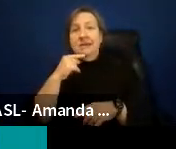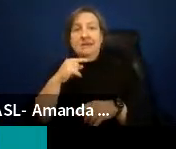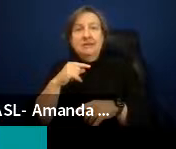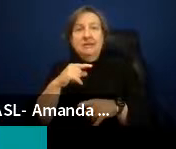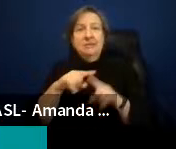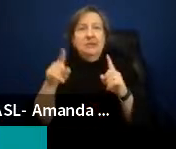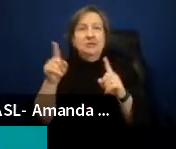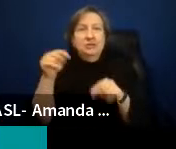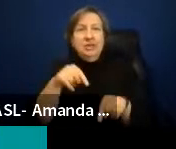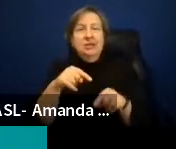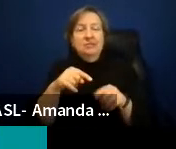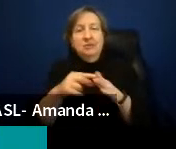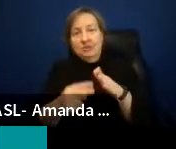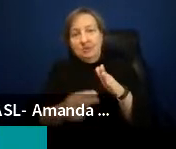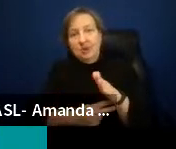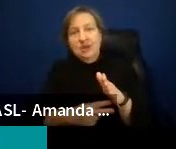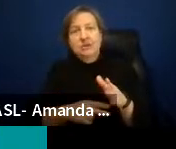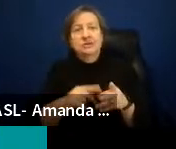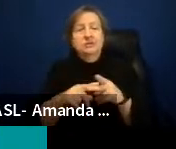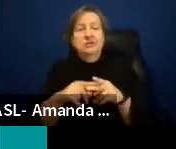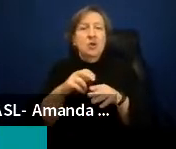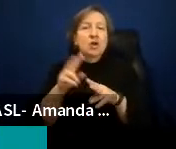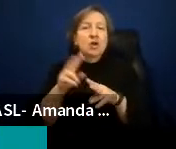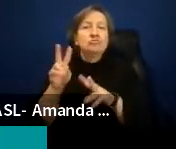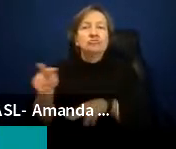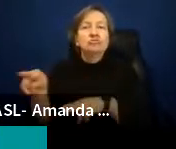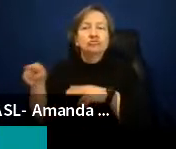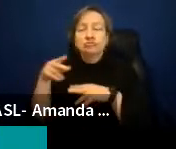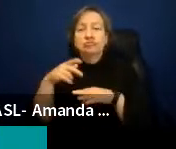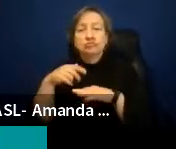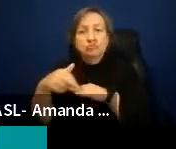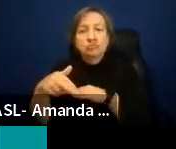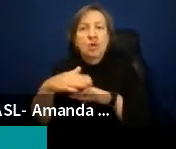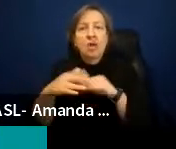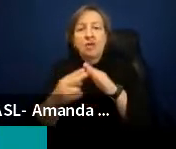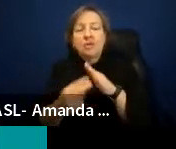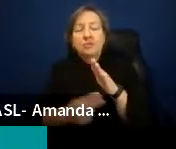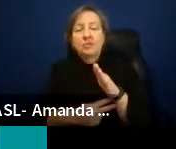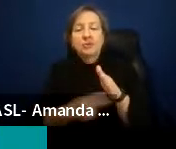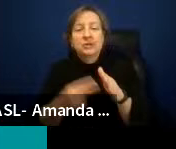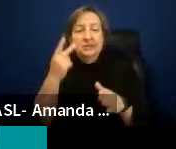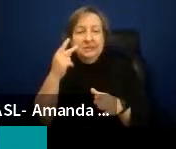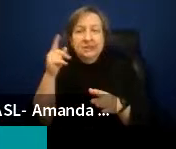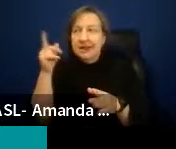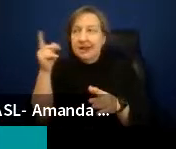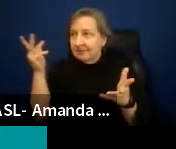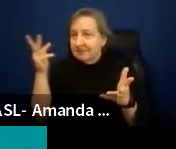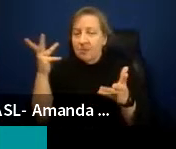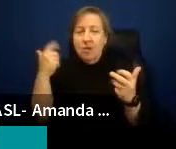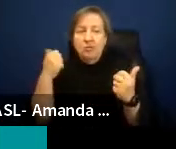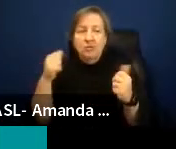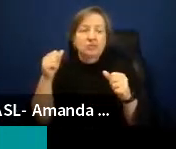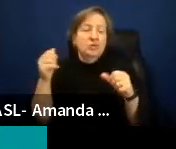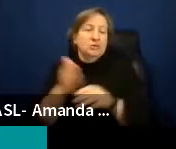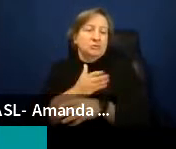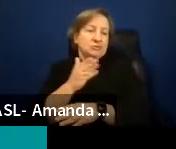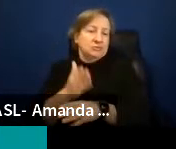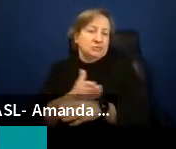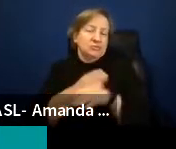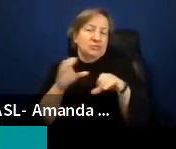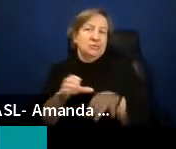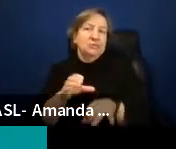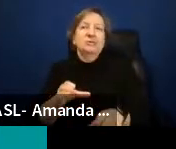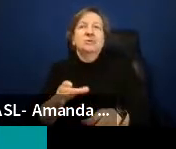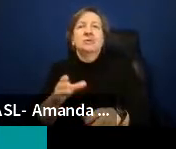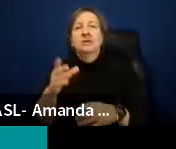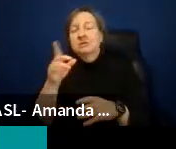bridge, to take a tour, to walk on the bridge, to see exactly what we are trying to get done here. She was